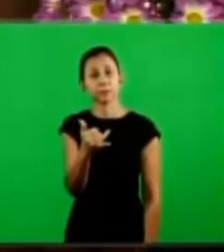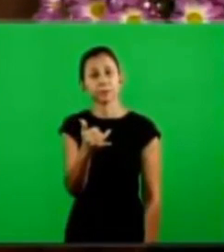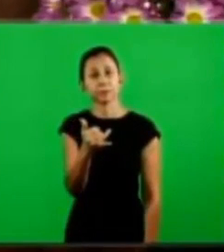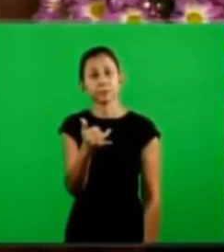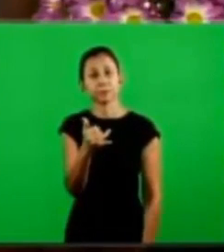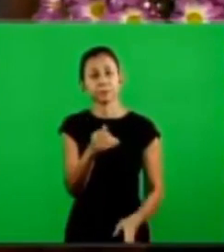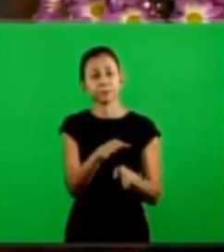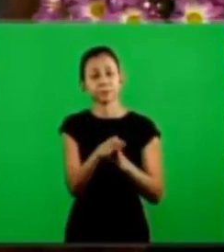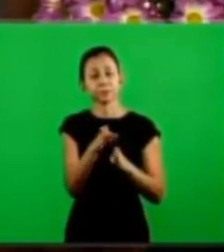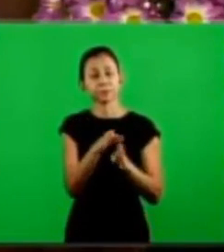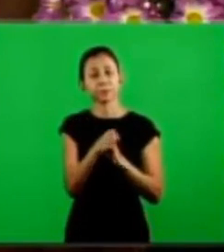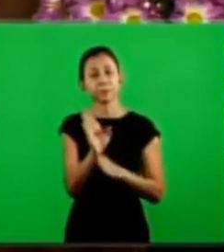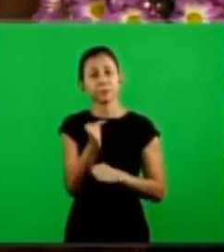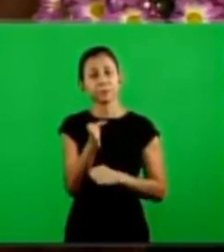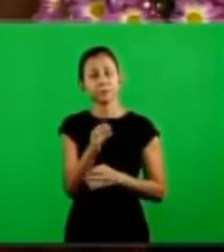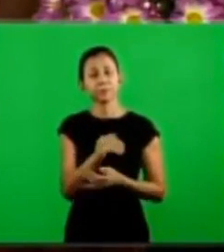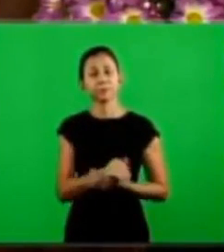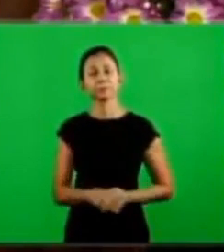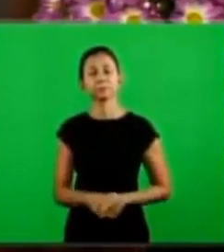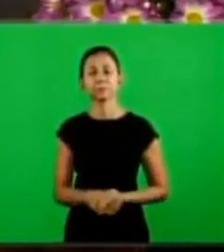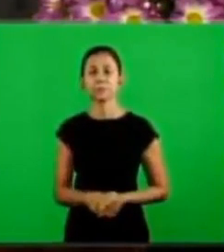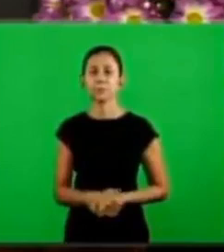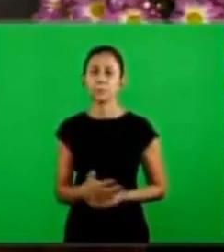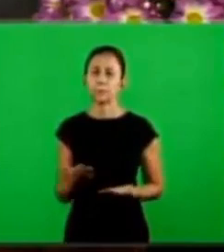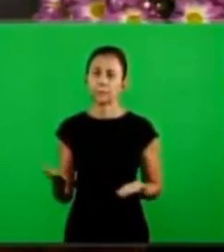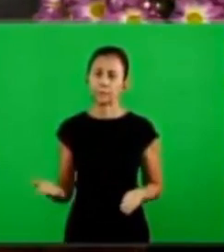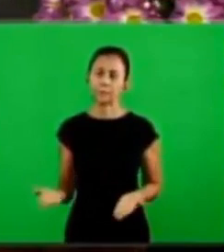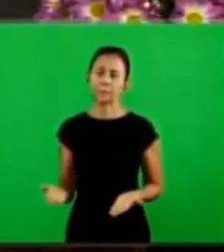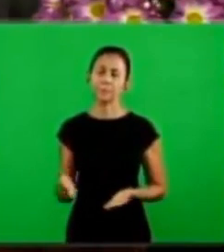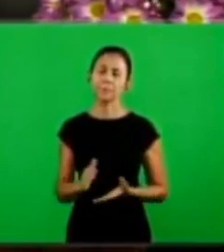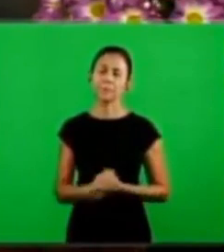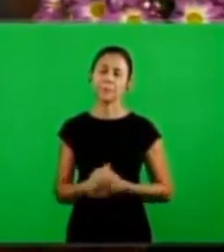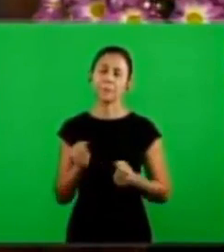So he explained what he wants from them.